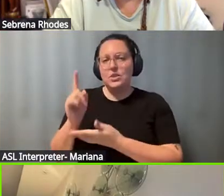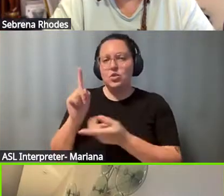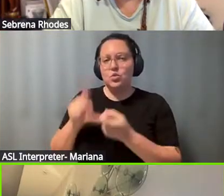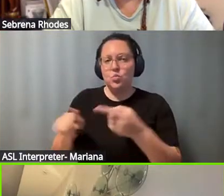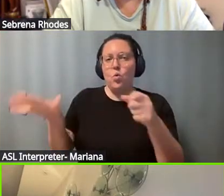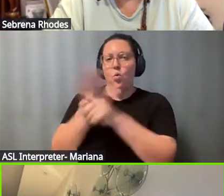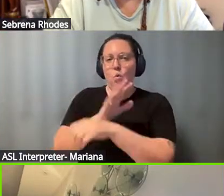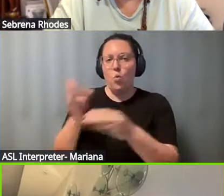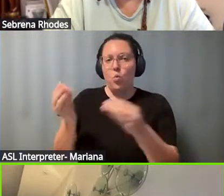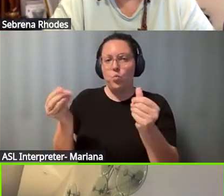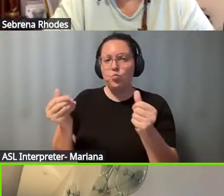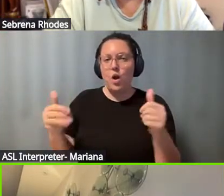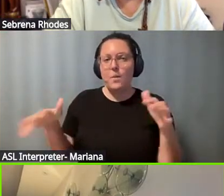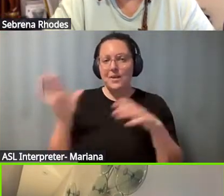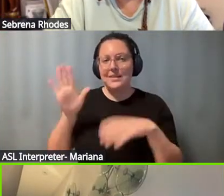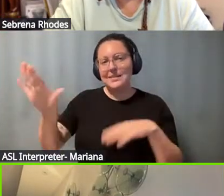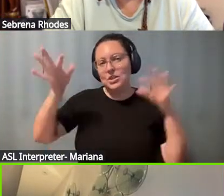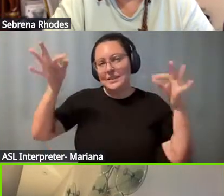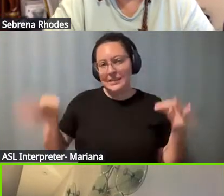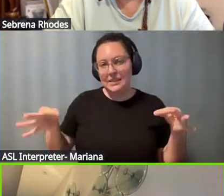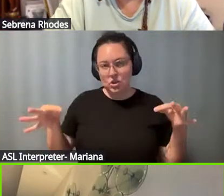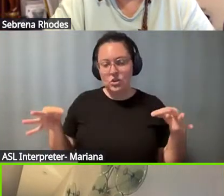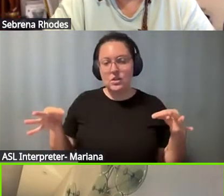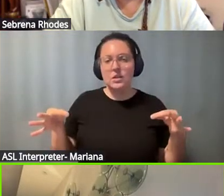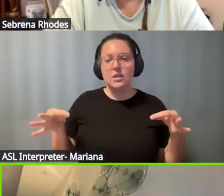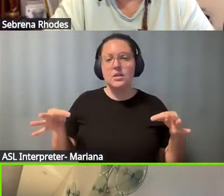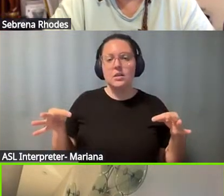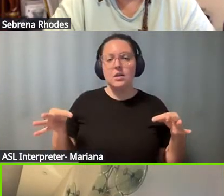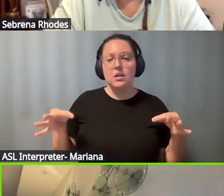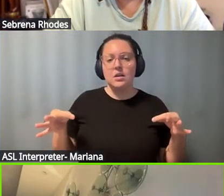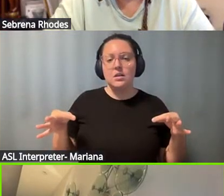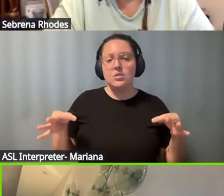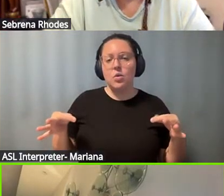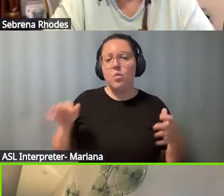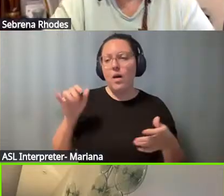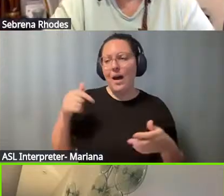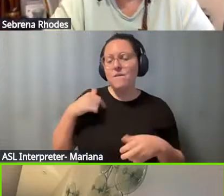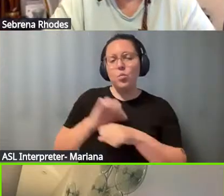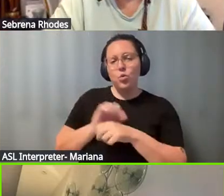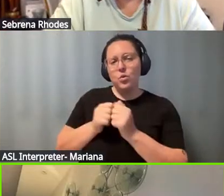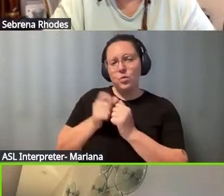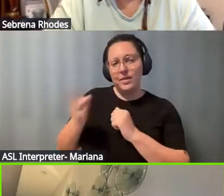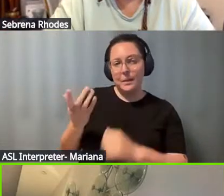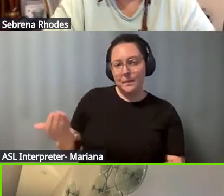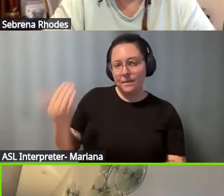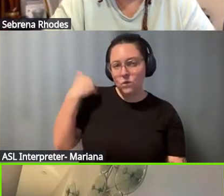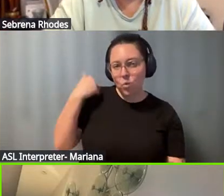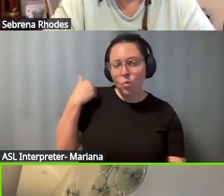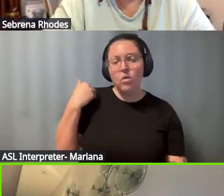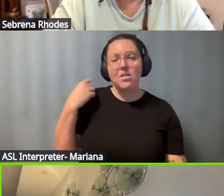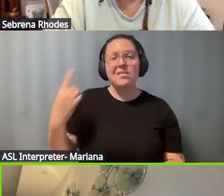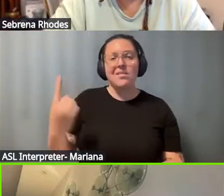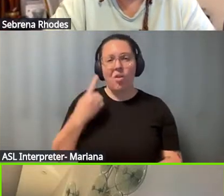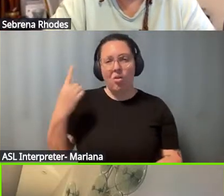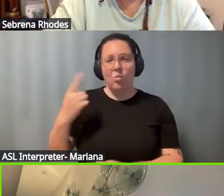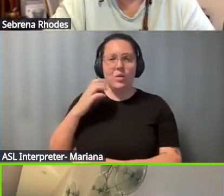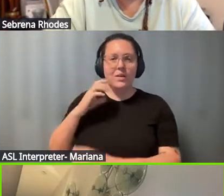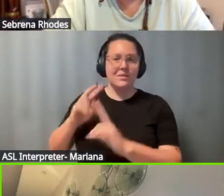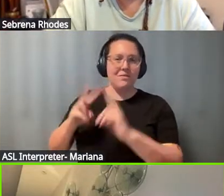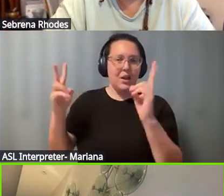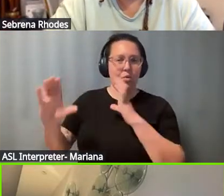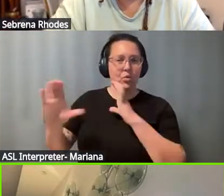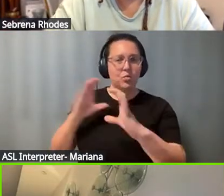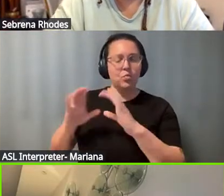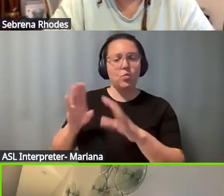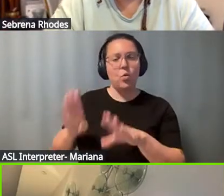decision. The tenant, however, is one that I've worked with in the past, is always very communicative, always